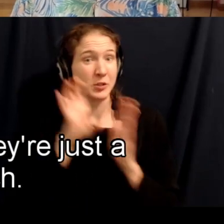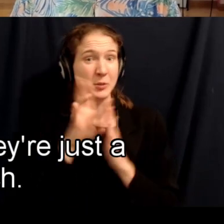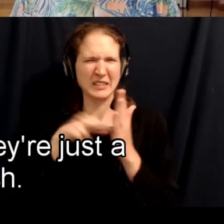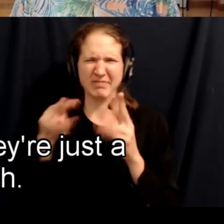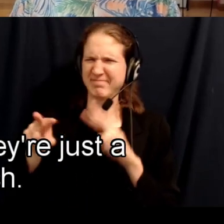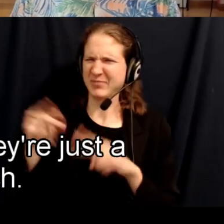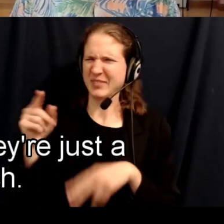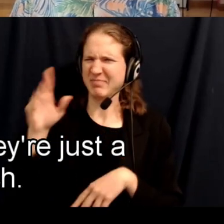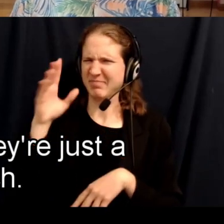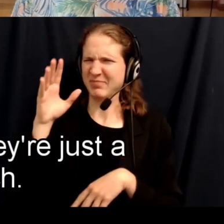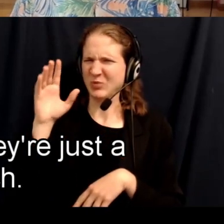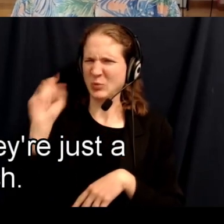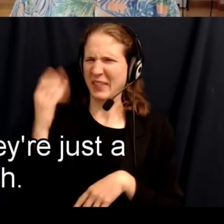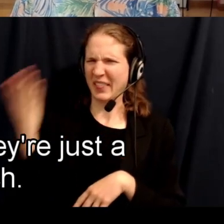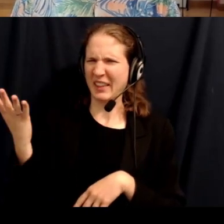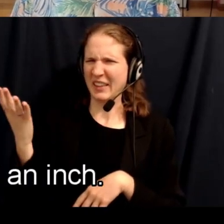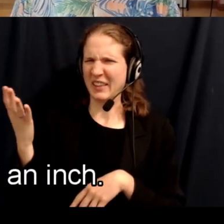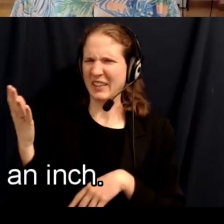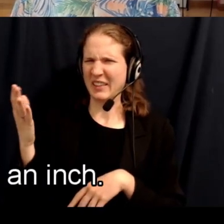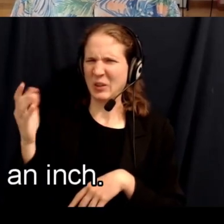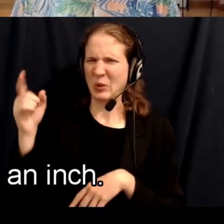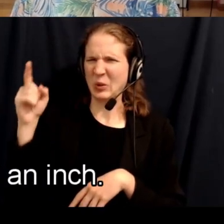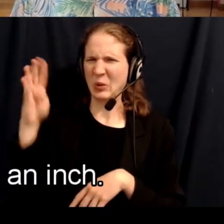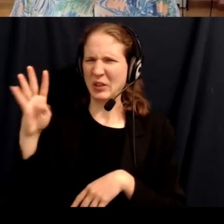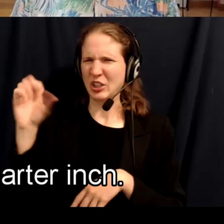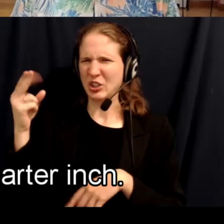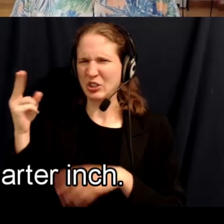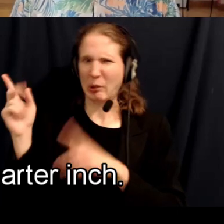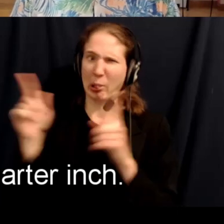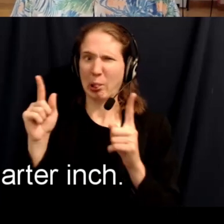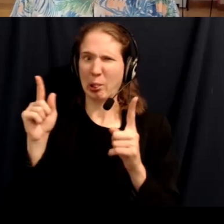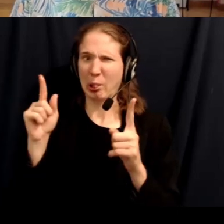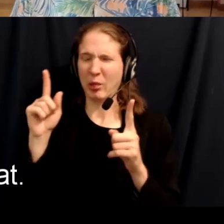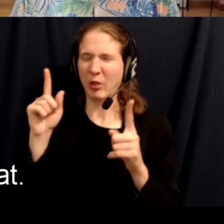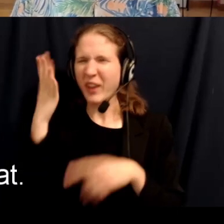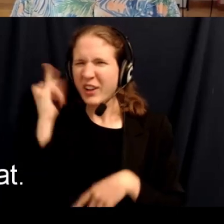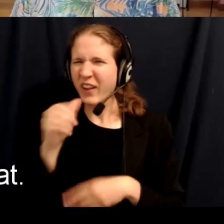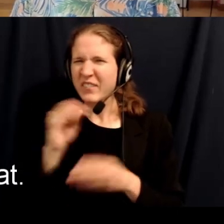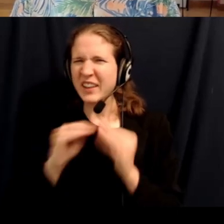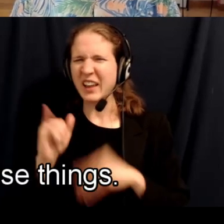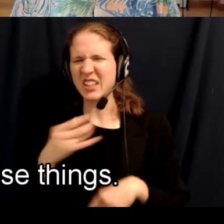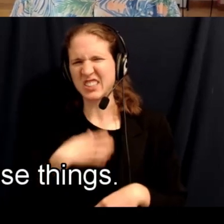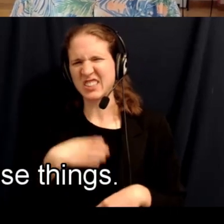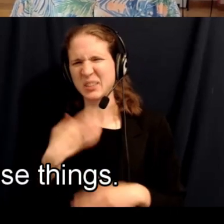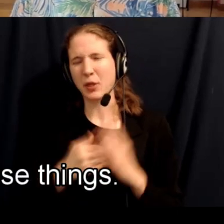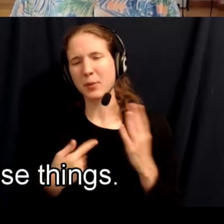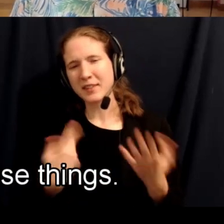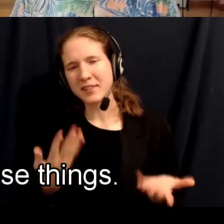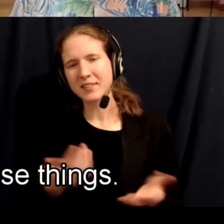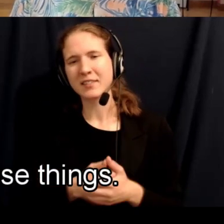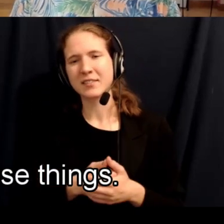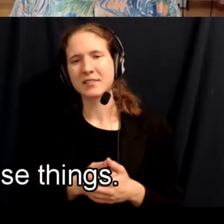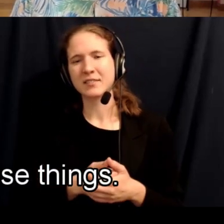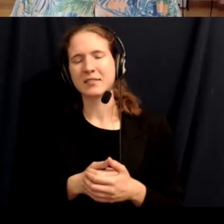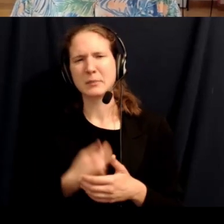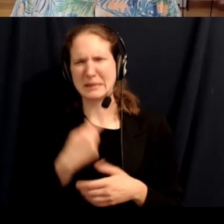go, well, they just a quarter of an inch. They're off a quarter of an inch. They got to fix that quarter inch. It's things like that. I become very, I